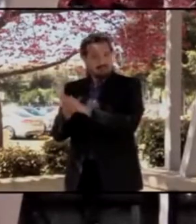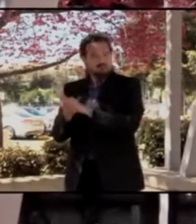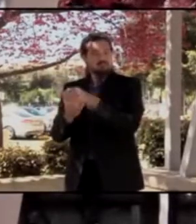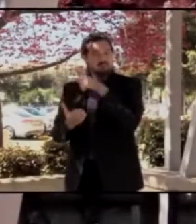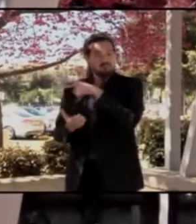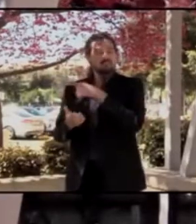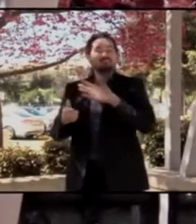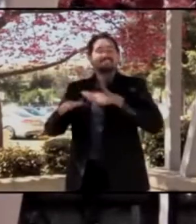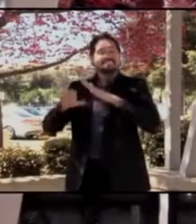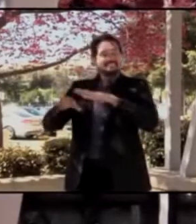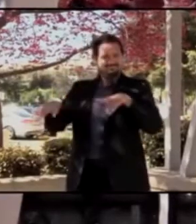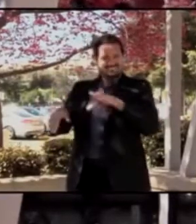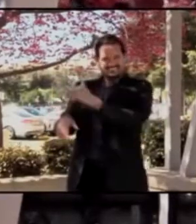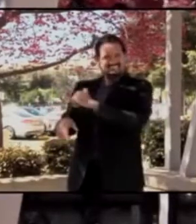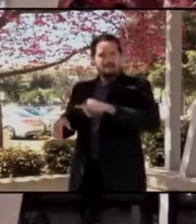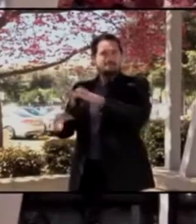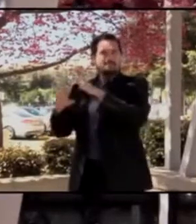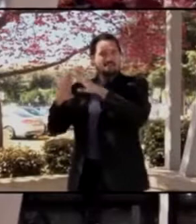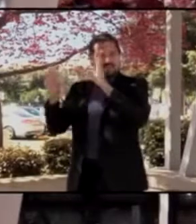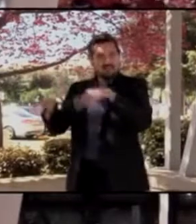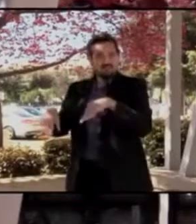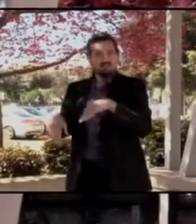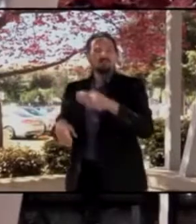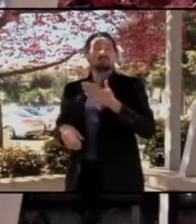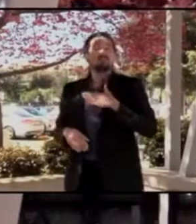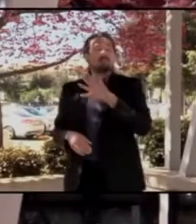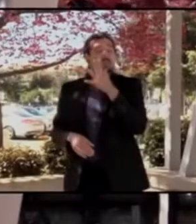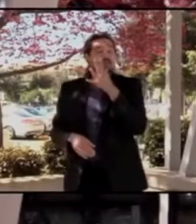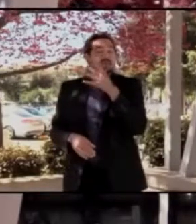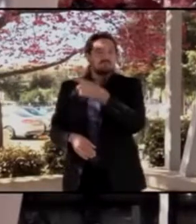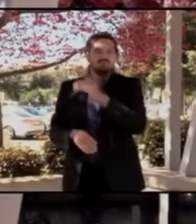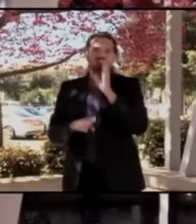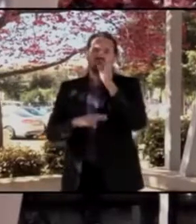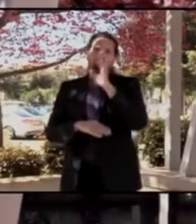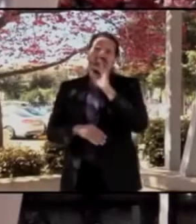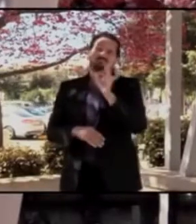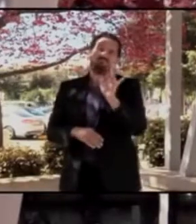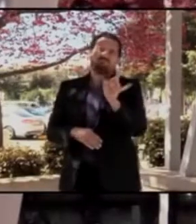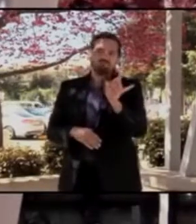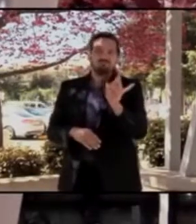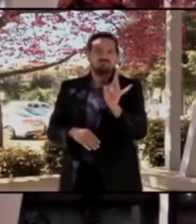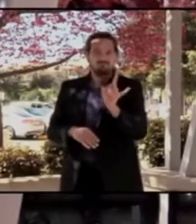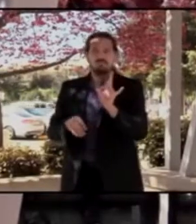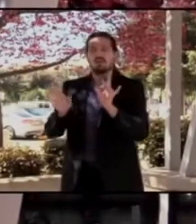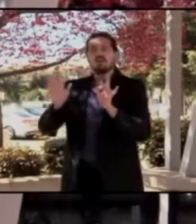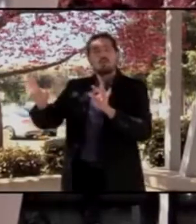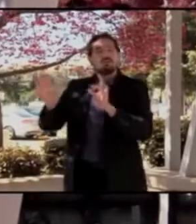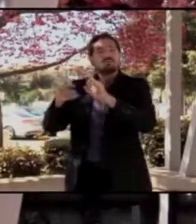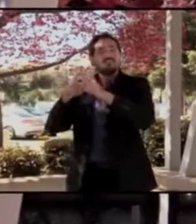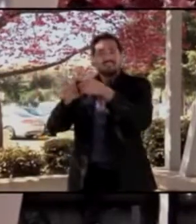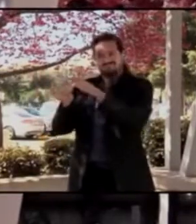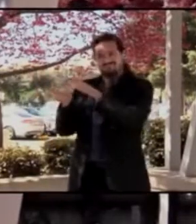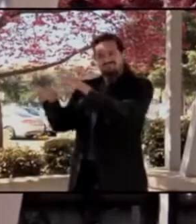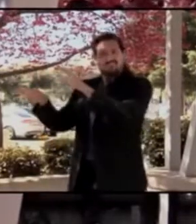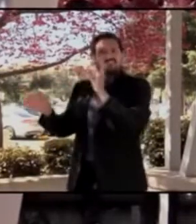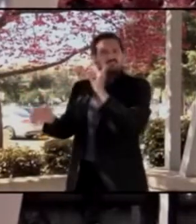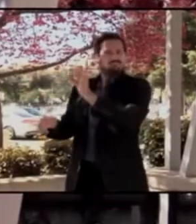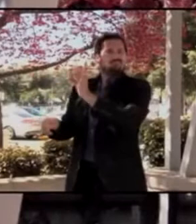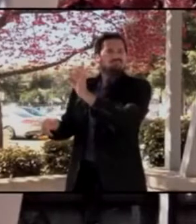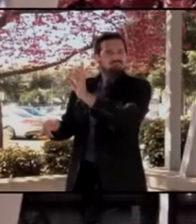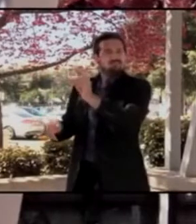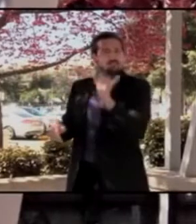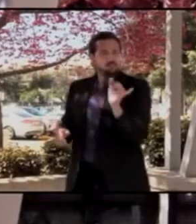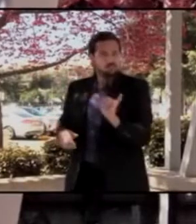who's also older. I wanted to protect them. That's why I got vaccinated. The vaccines